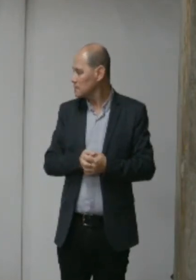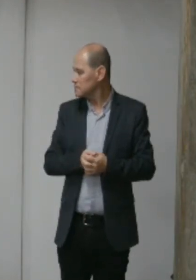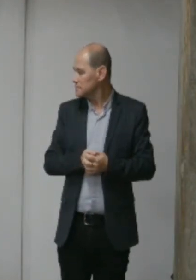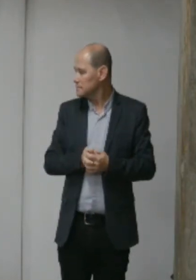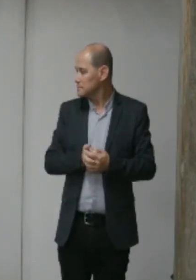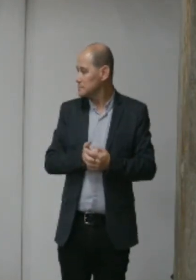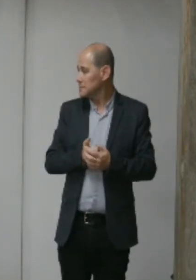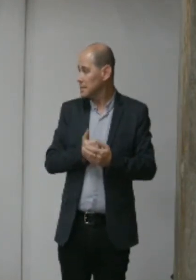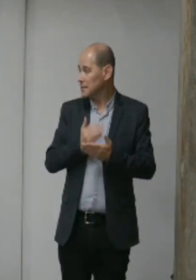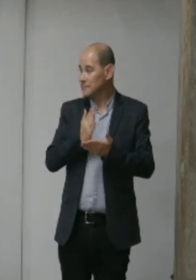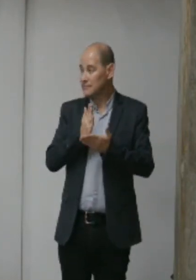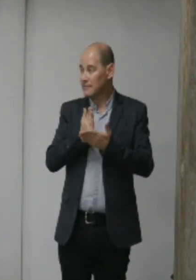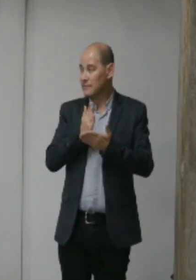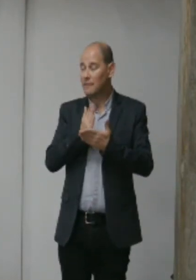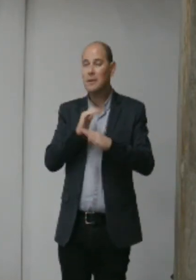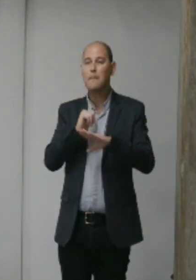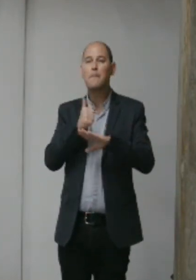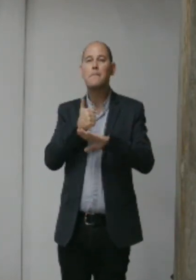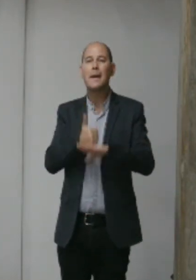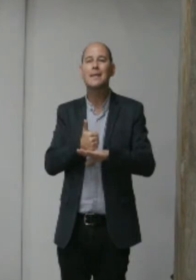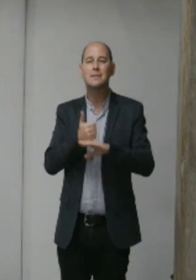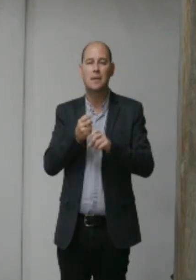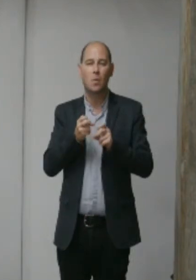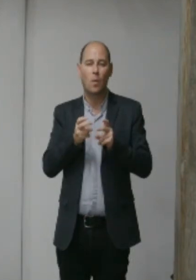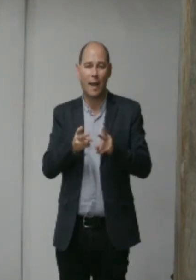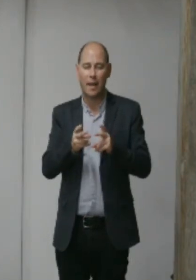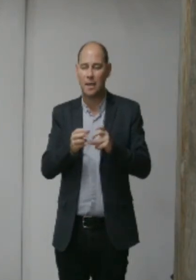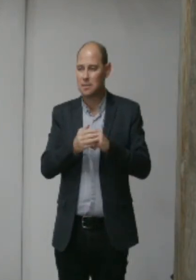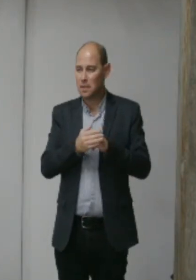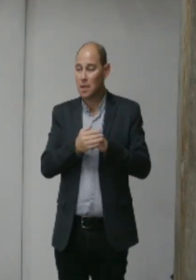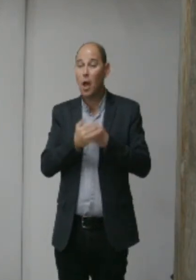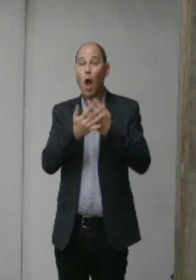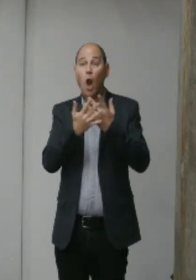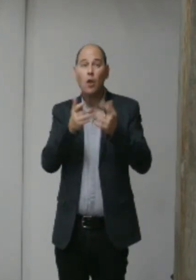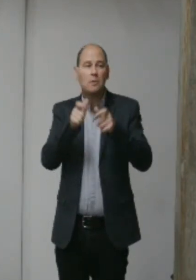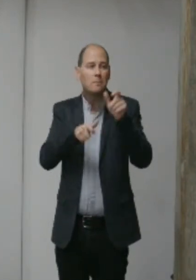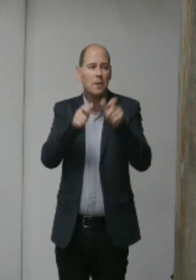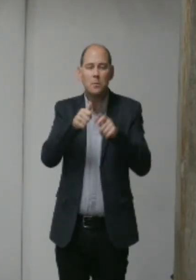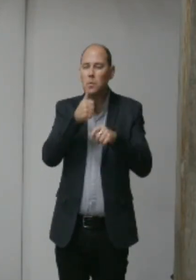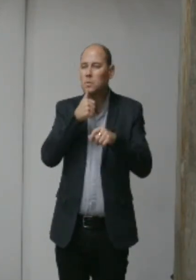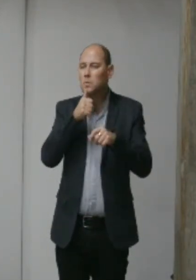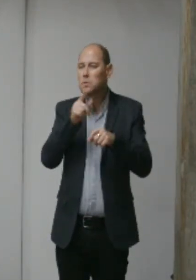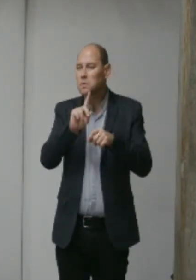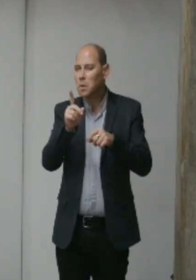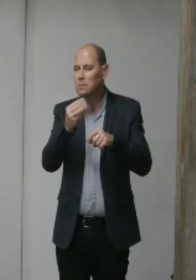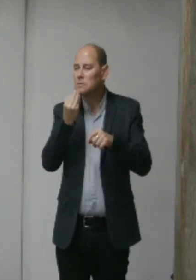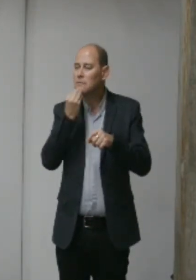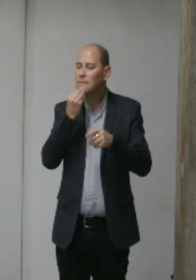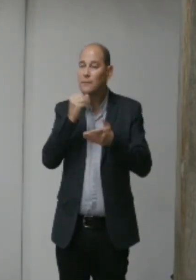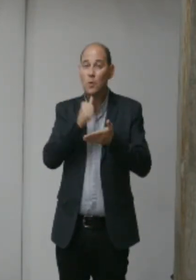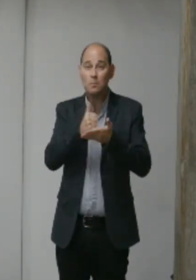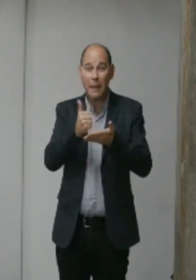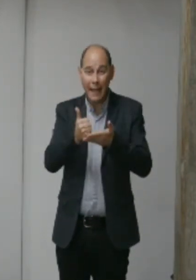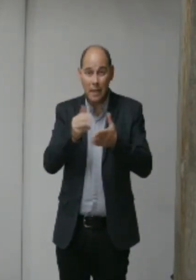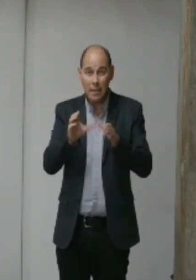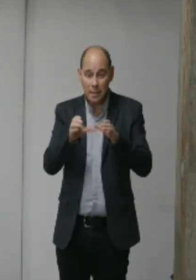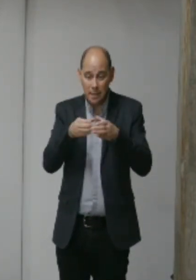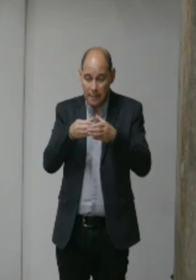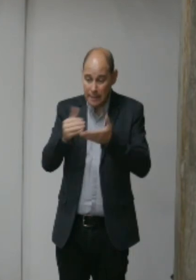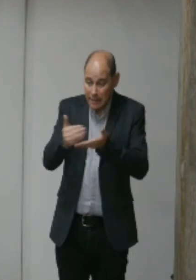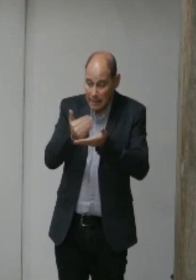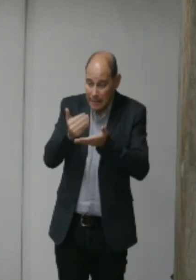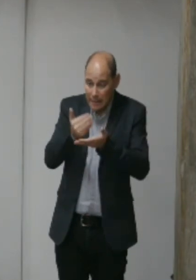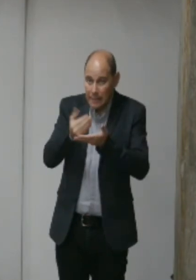basic ways. So a lot of people were using food banks, and there was